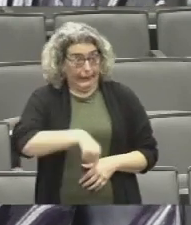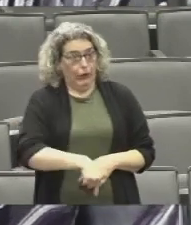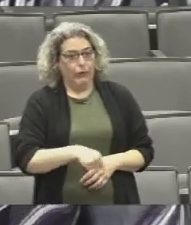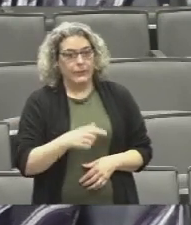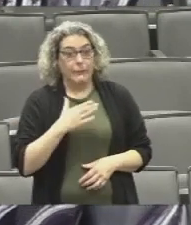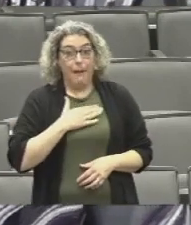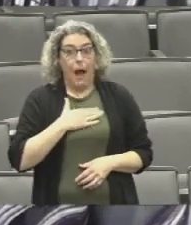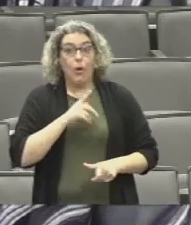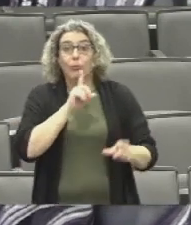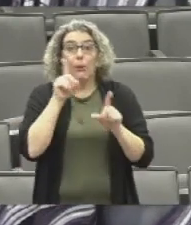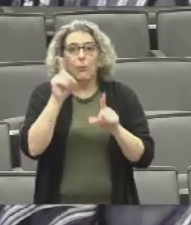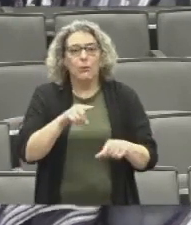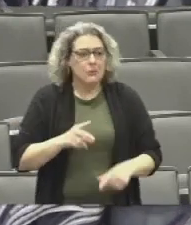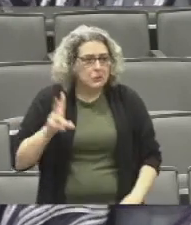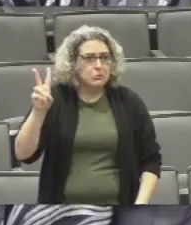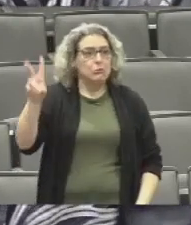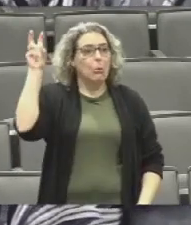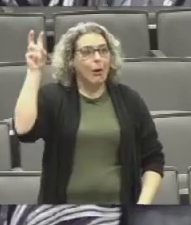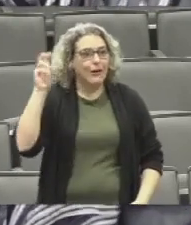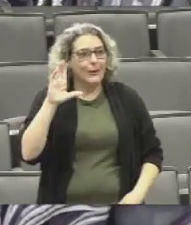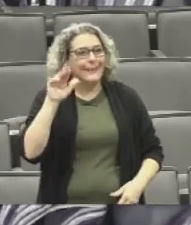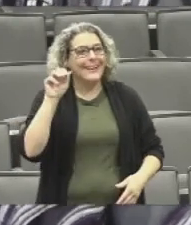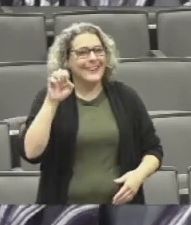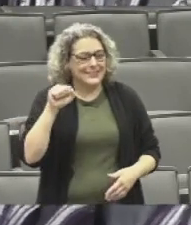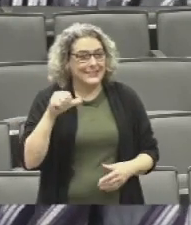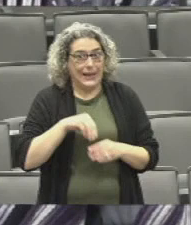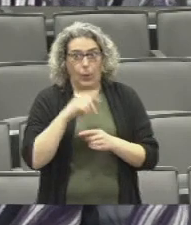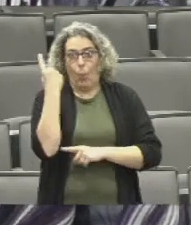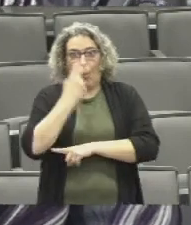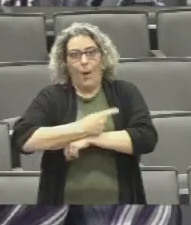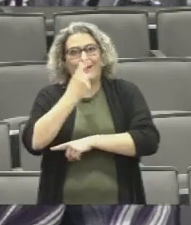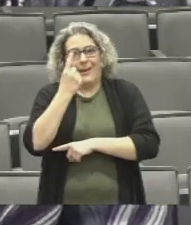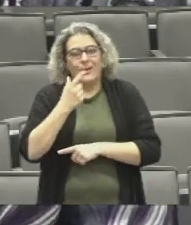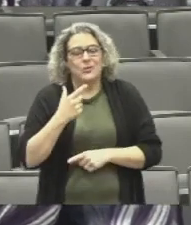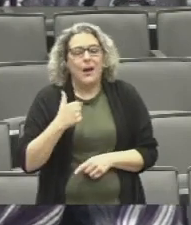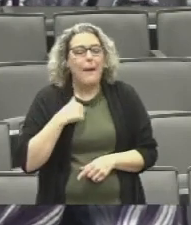come my report with 200 cases, you know, in a day. So.